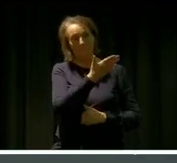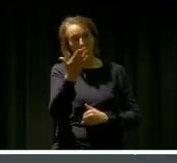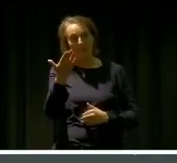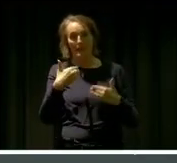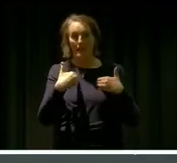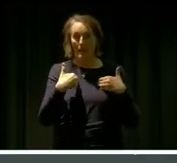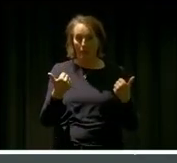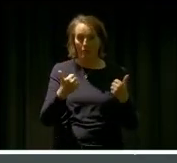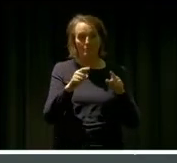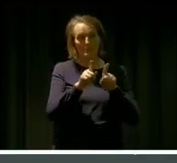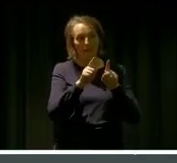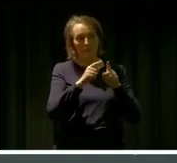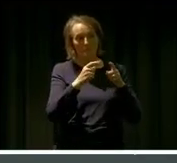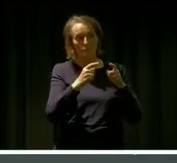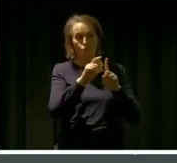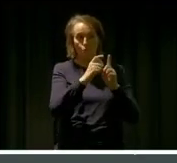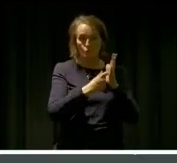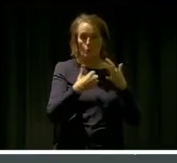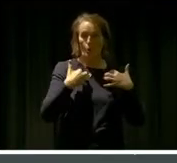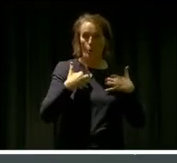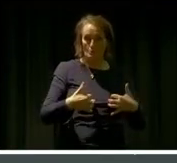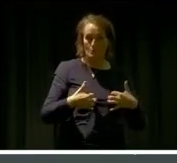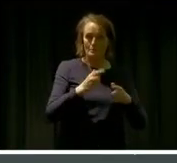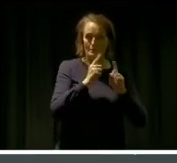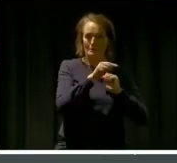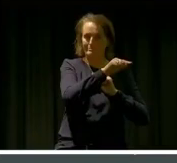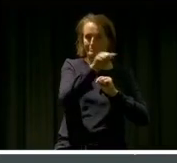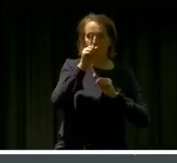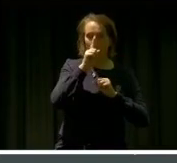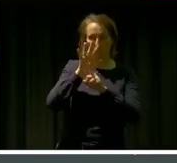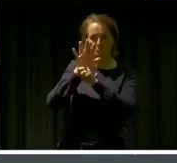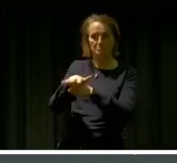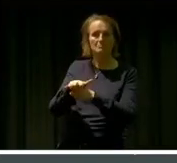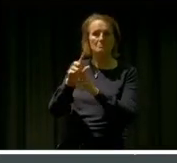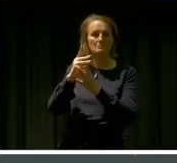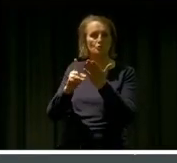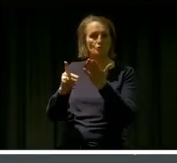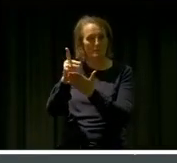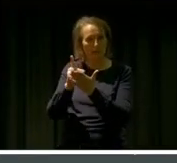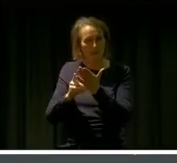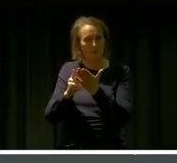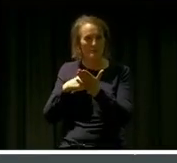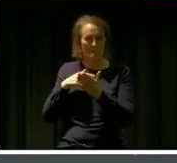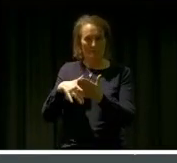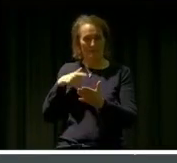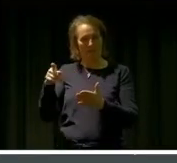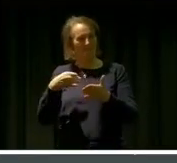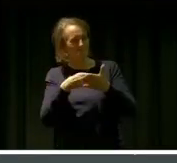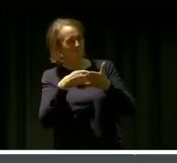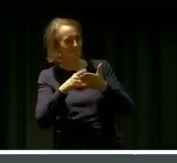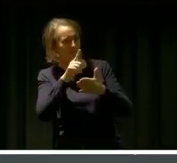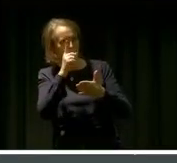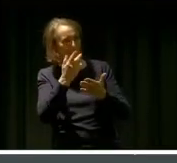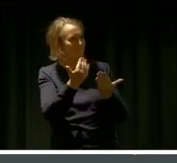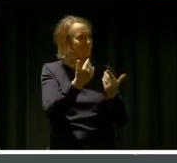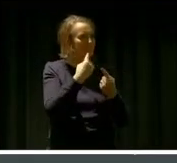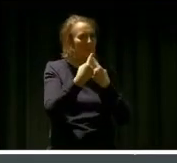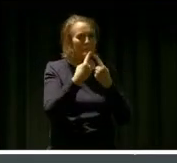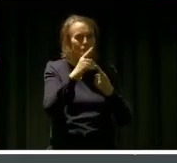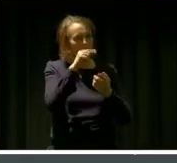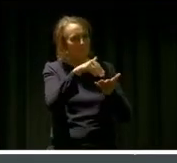in relation to discrimination, communication barriers, and inclusivity, can affect whether people with intellectual